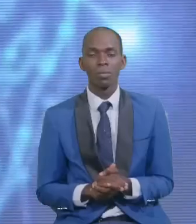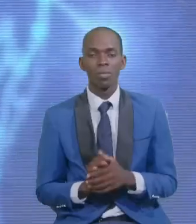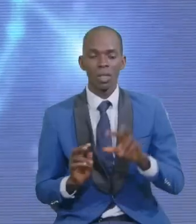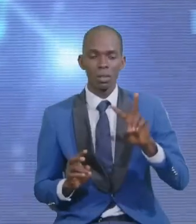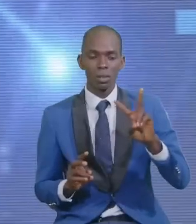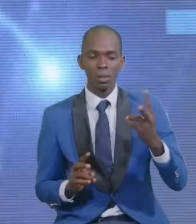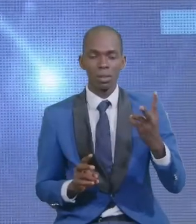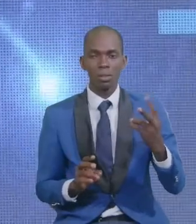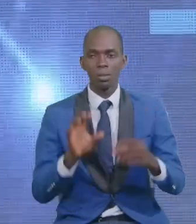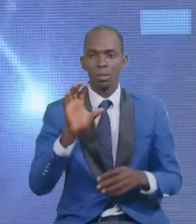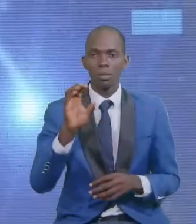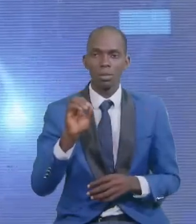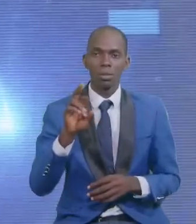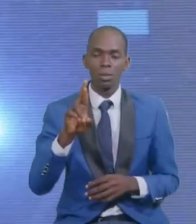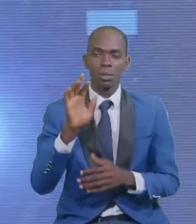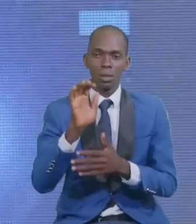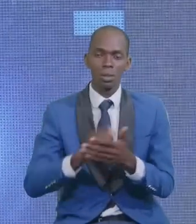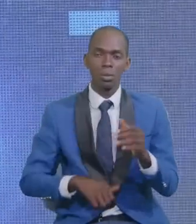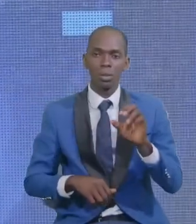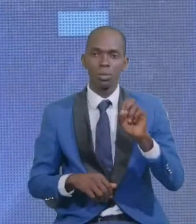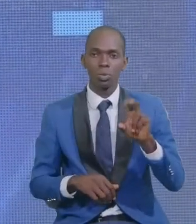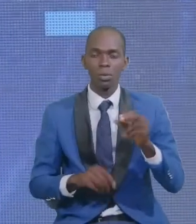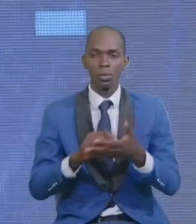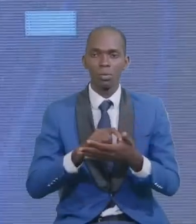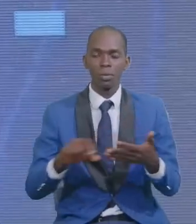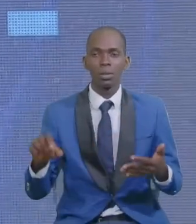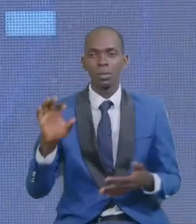2 Corinthians chapter 12 verse 9.